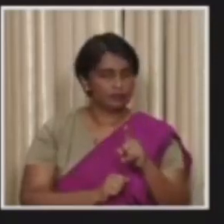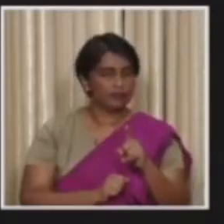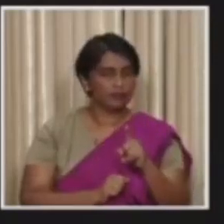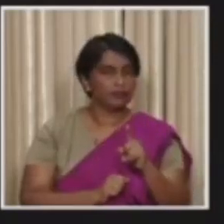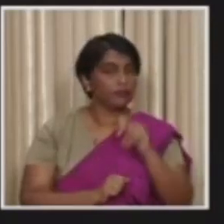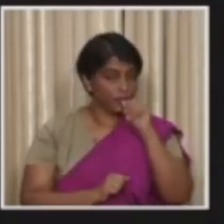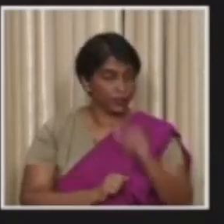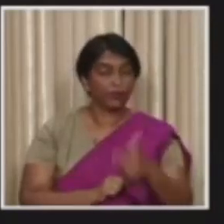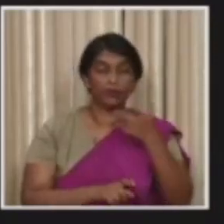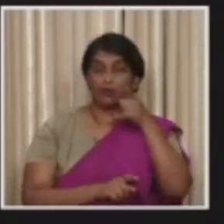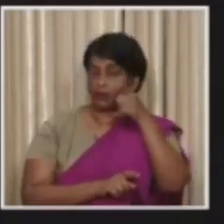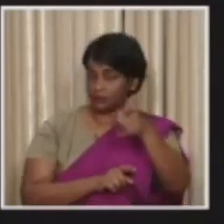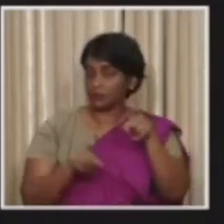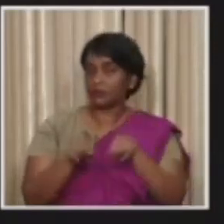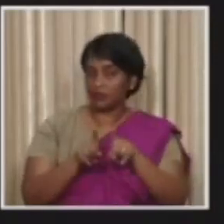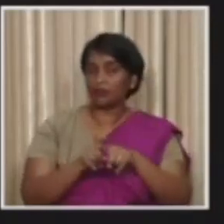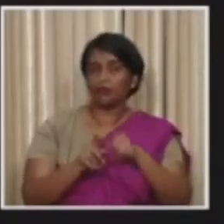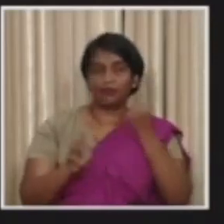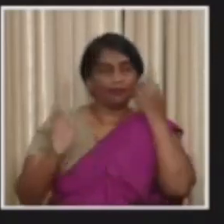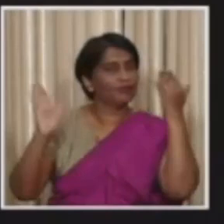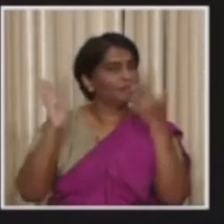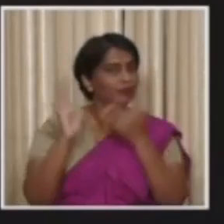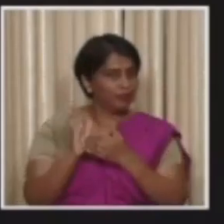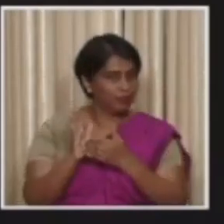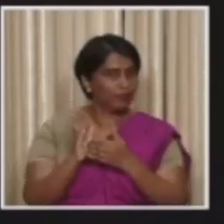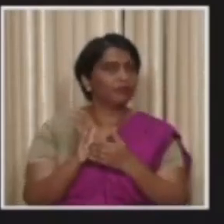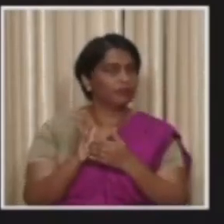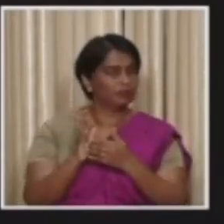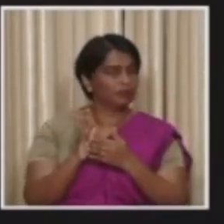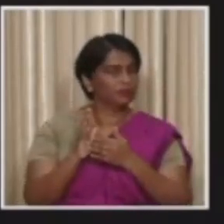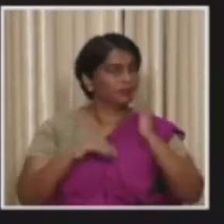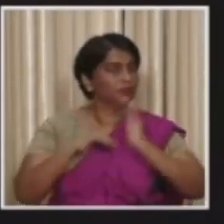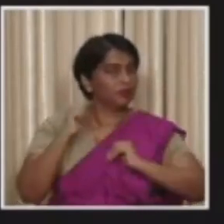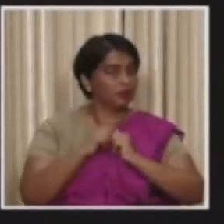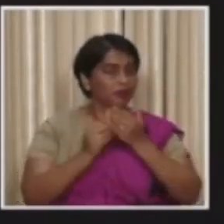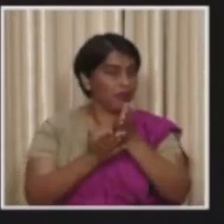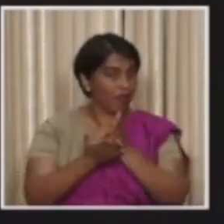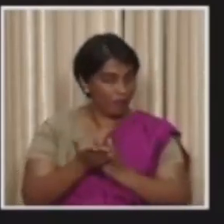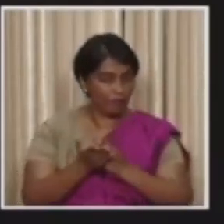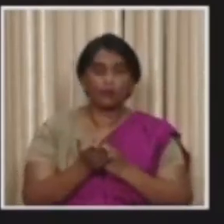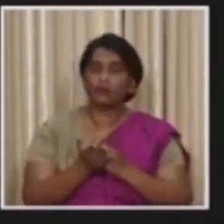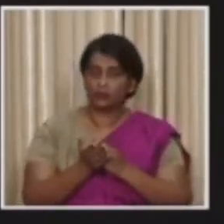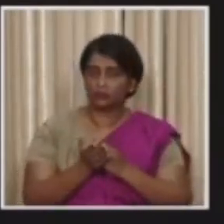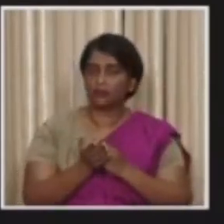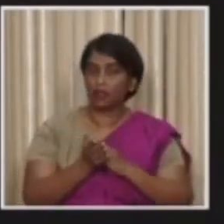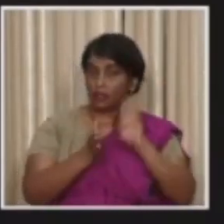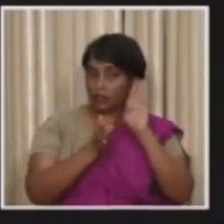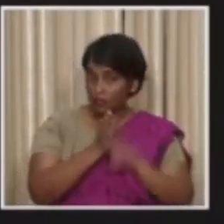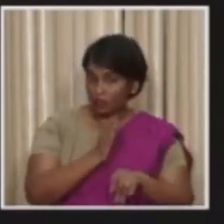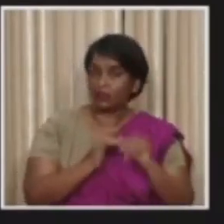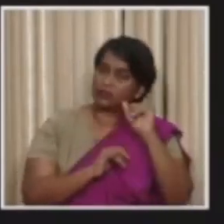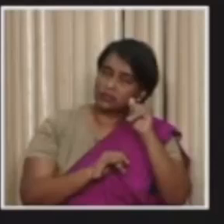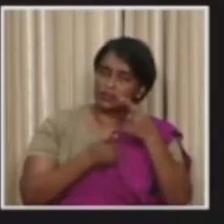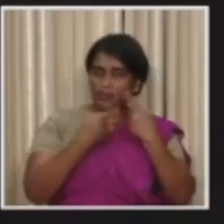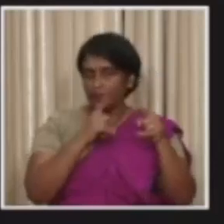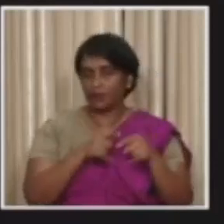at different points, honorable member, that's better because then there is less chances of corruption. So in